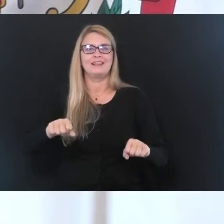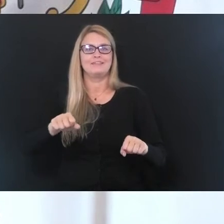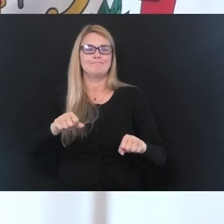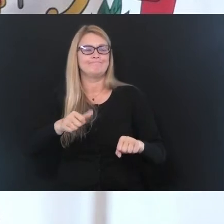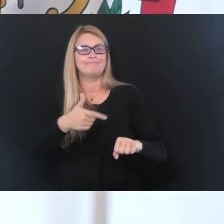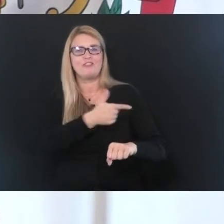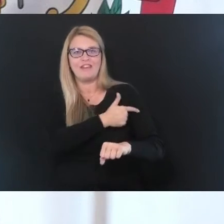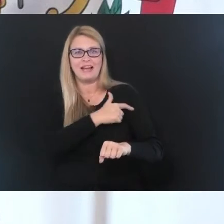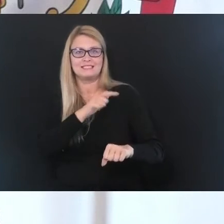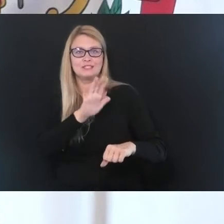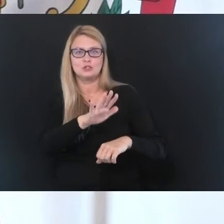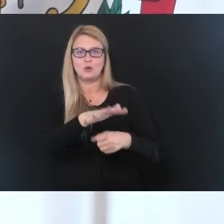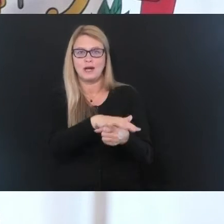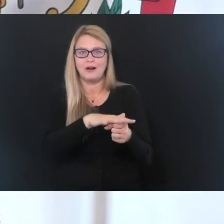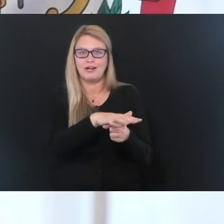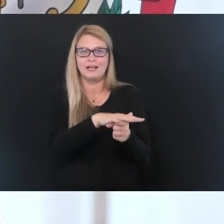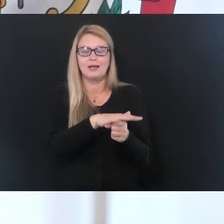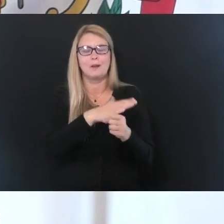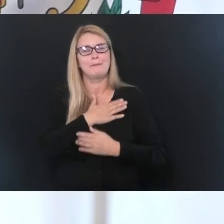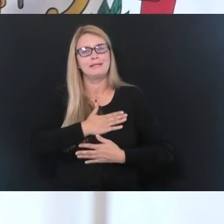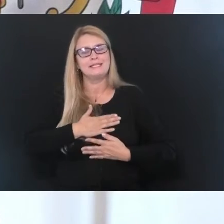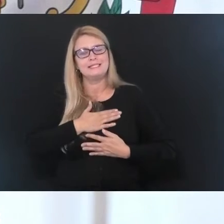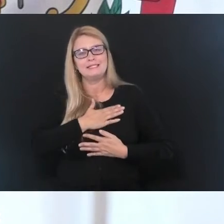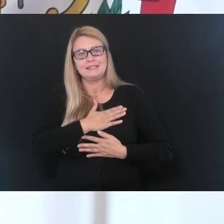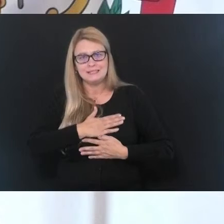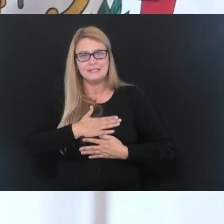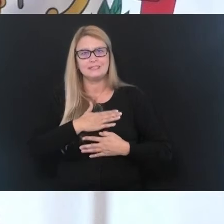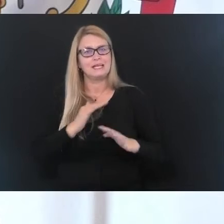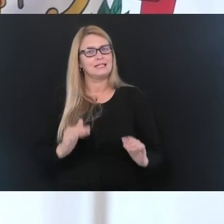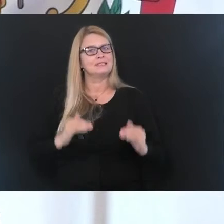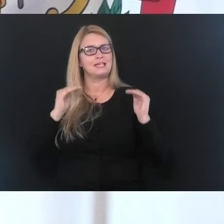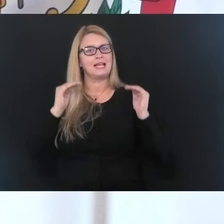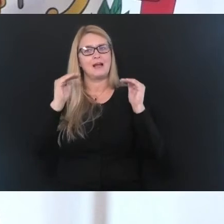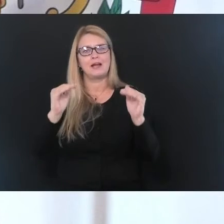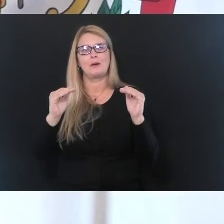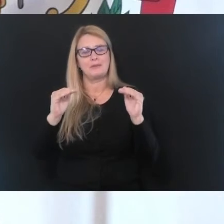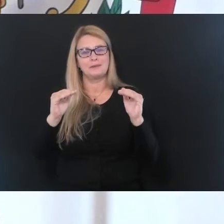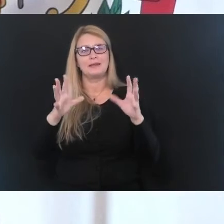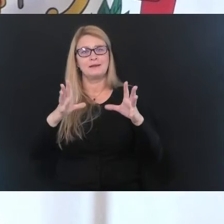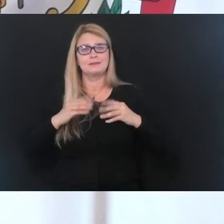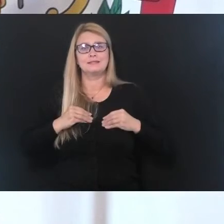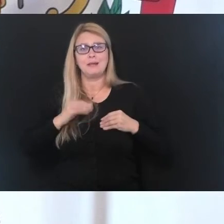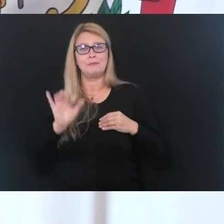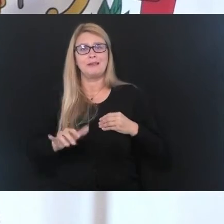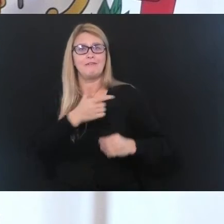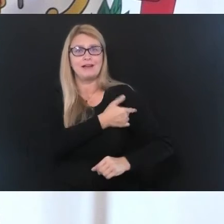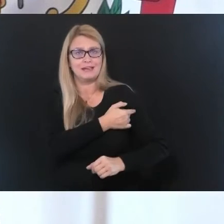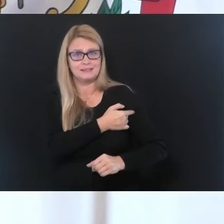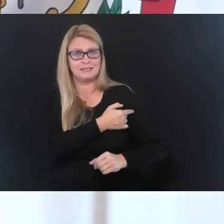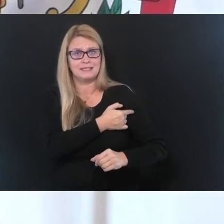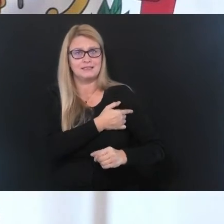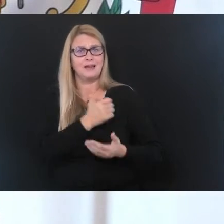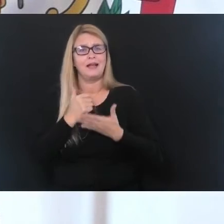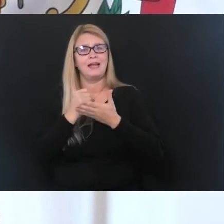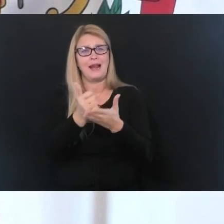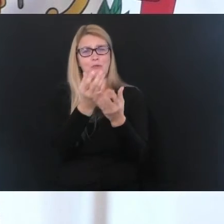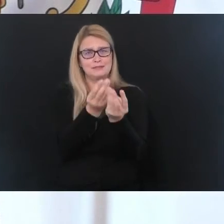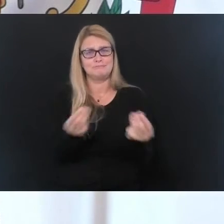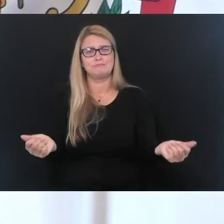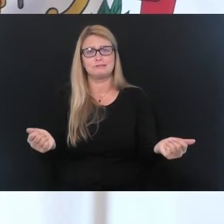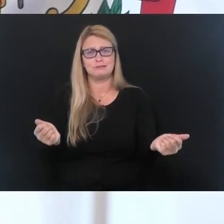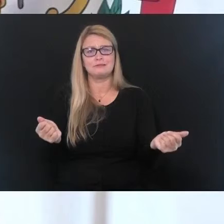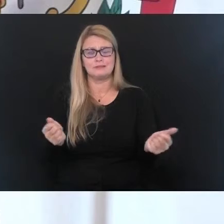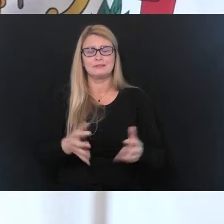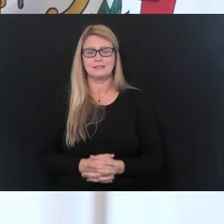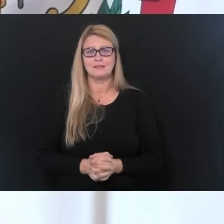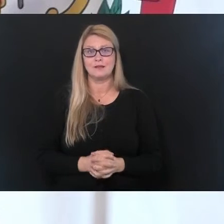everything, please, please, really step up and take this vaccine and help us get rid of this thing. We